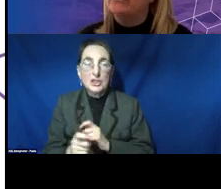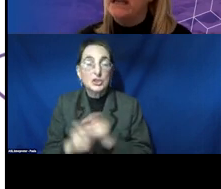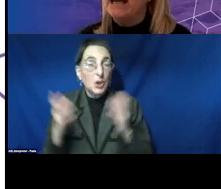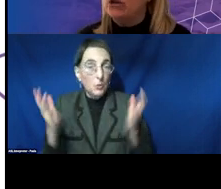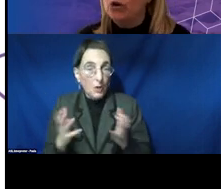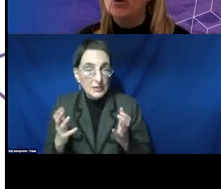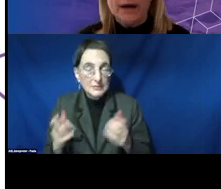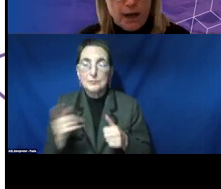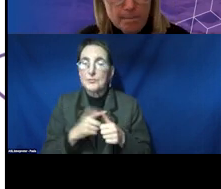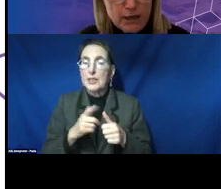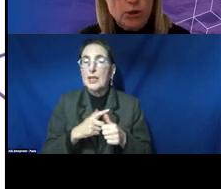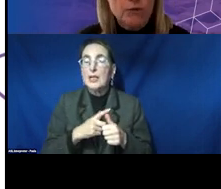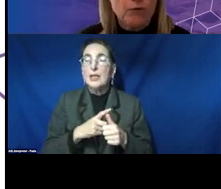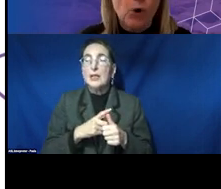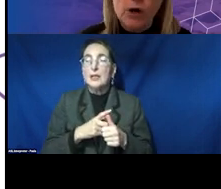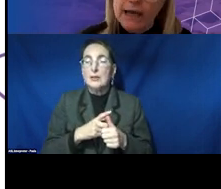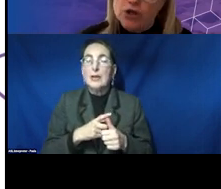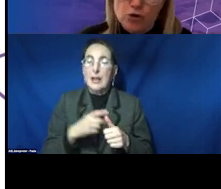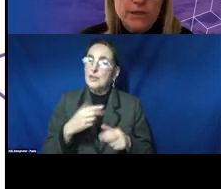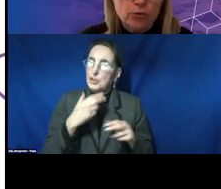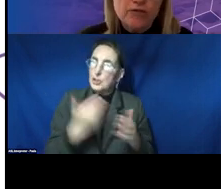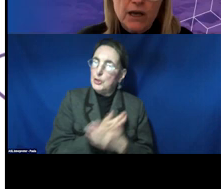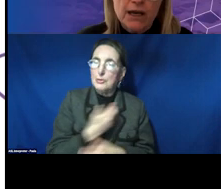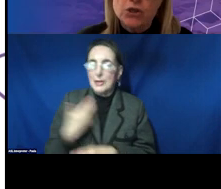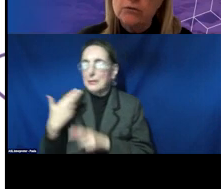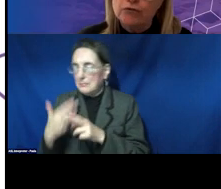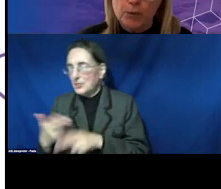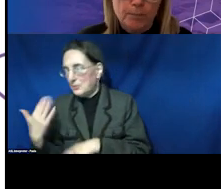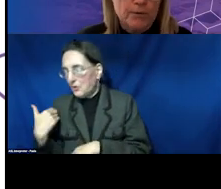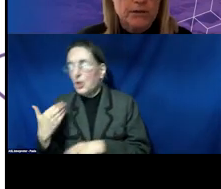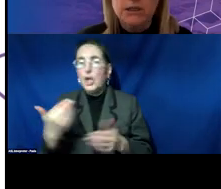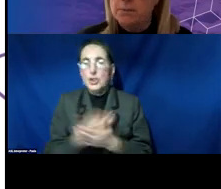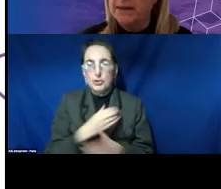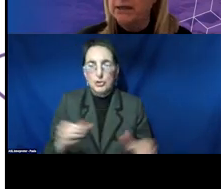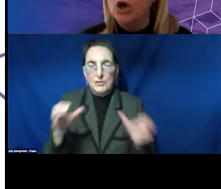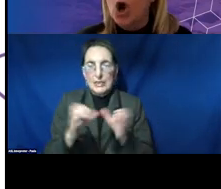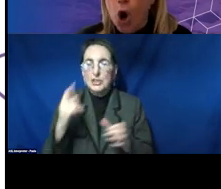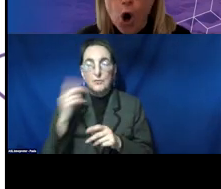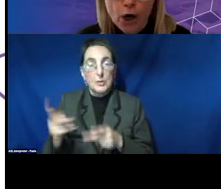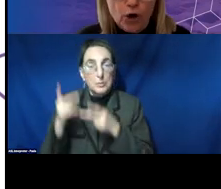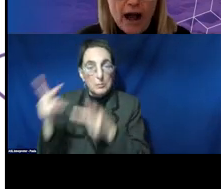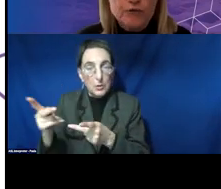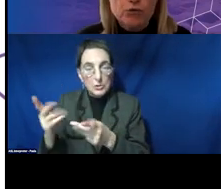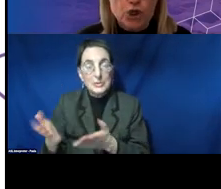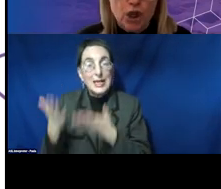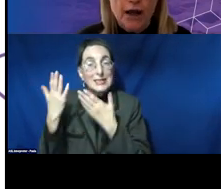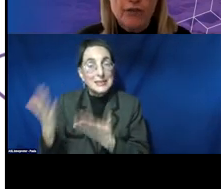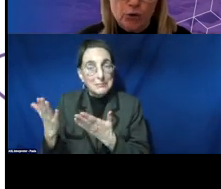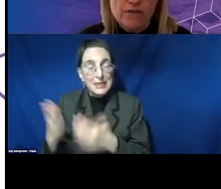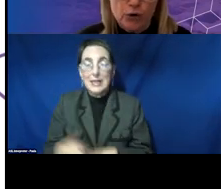all, there is a new, as I mentioned before, a new certification for proposals submitted on or